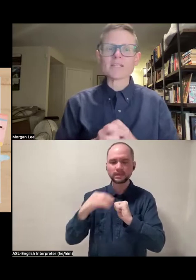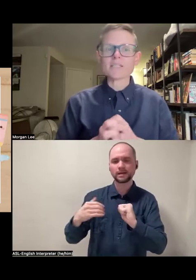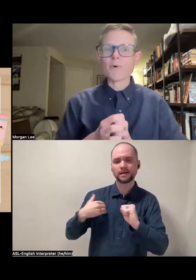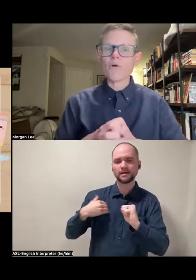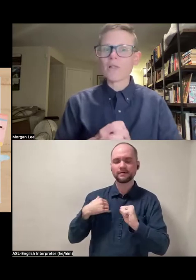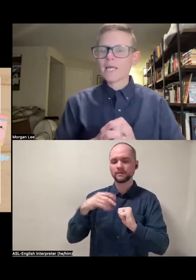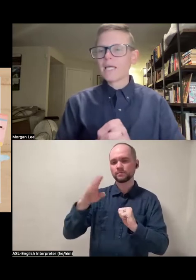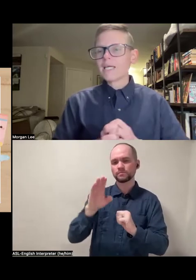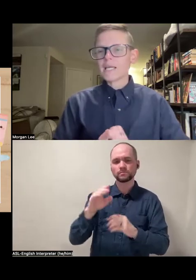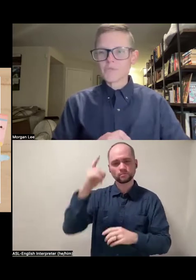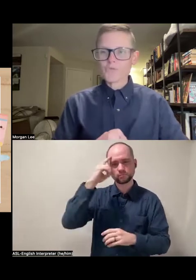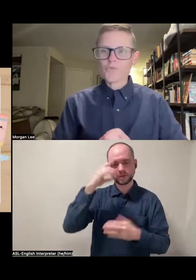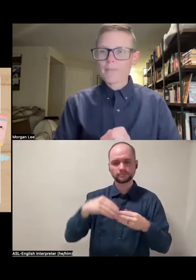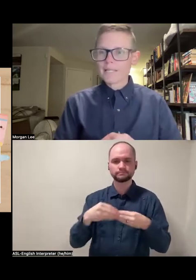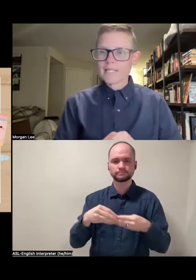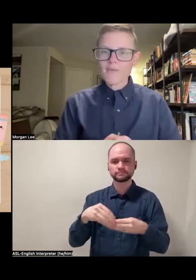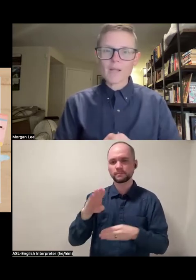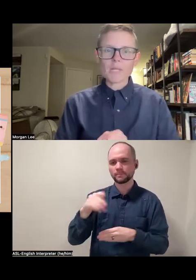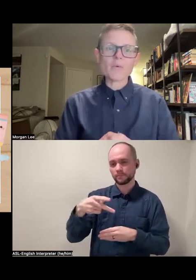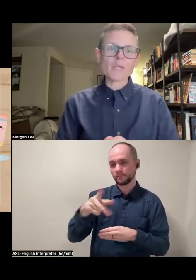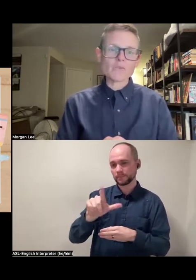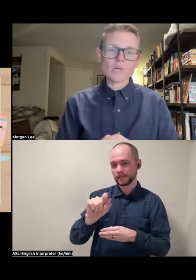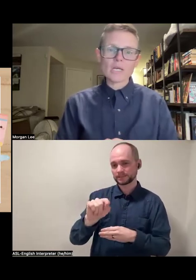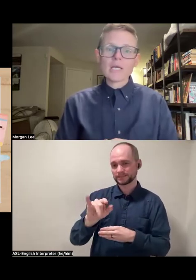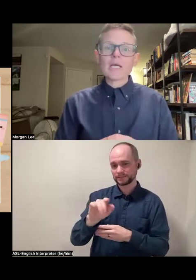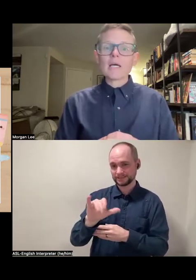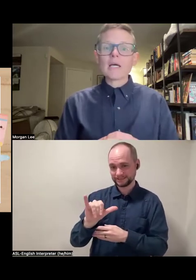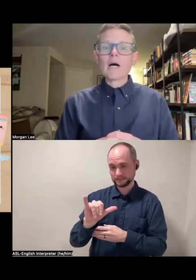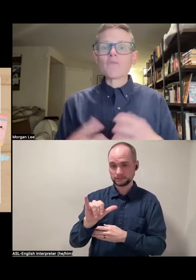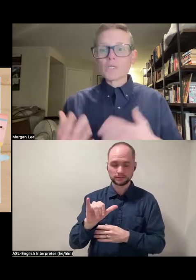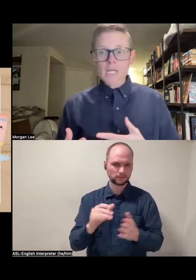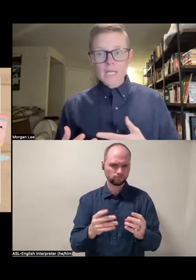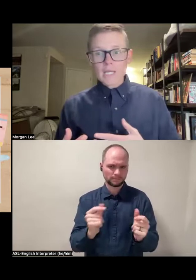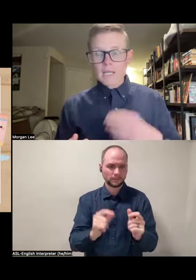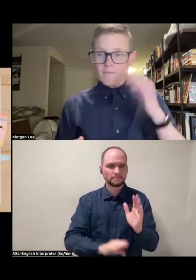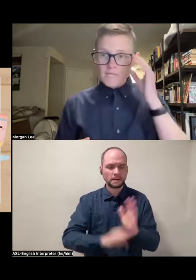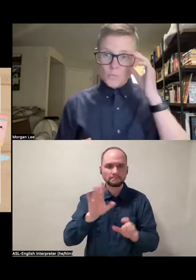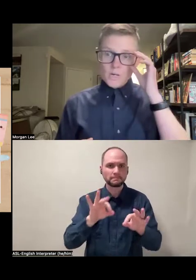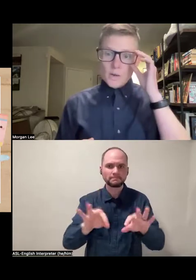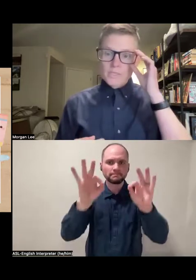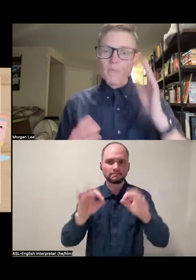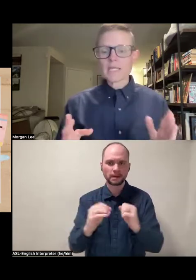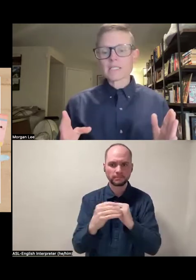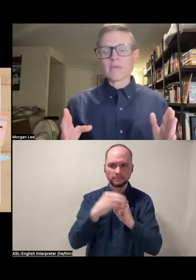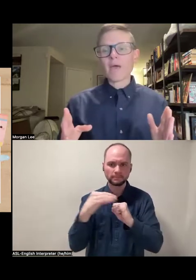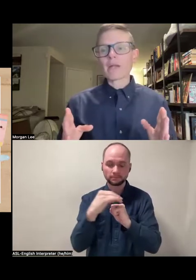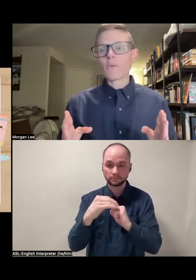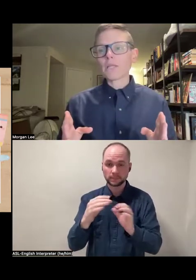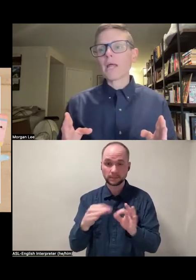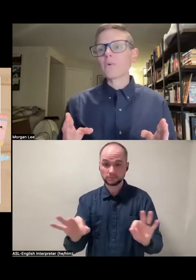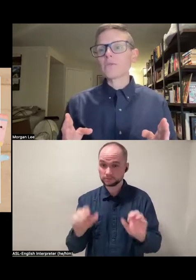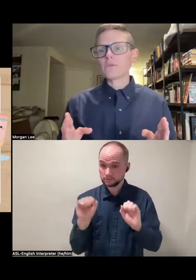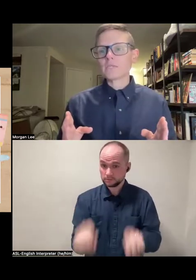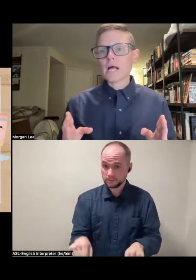very flexible. It's able to rapidly develop language. Unfortunately, if this window is missed, if